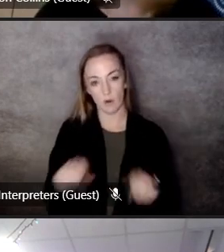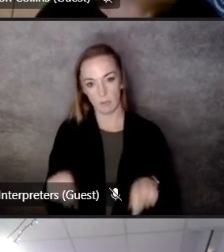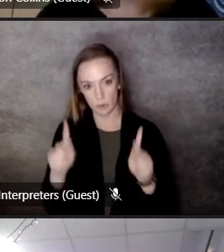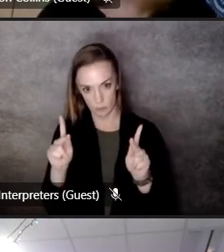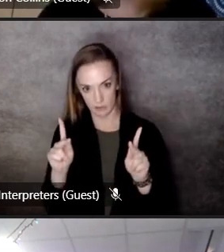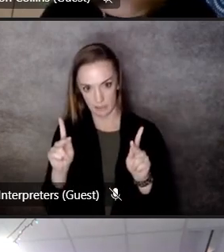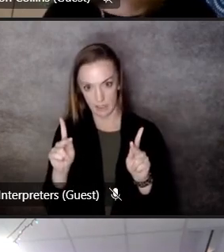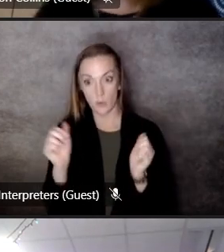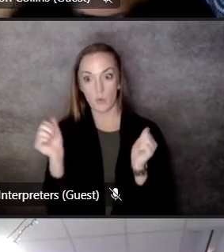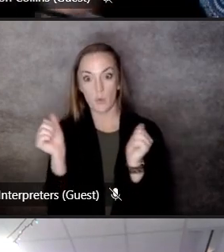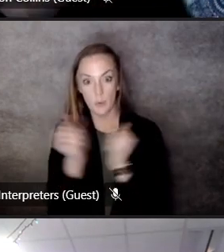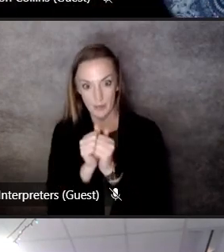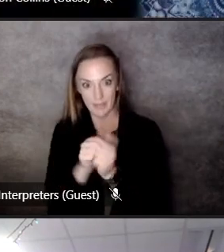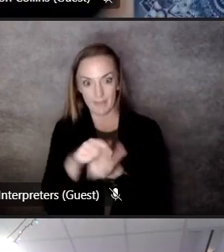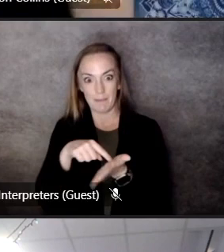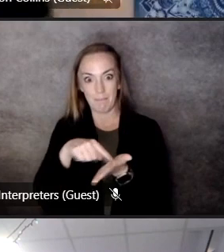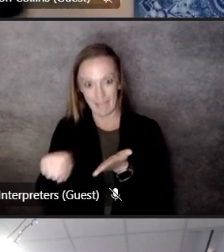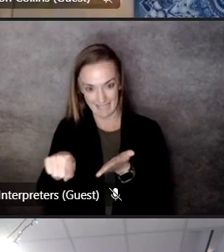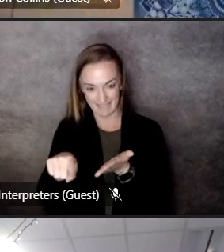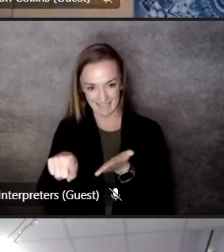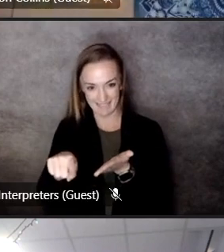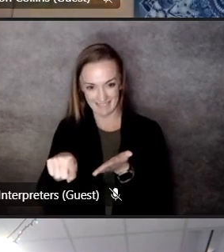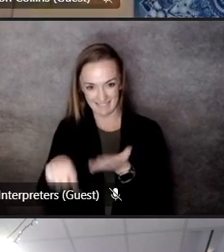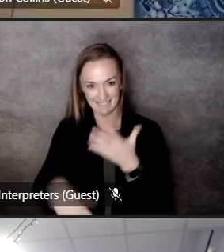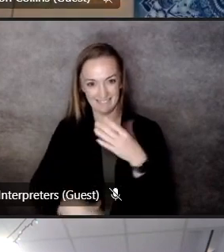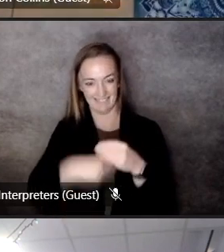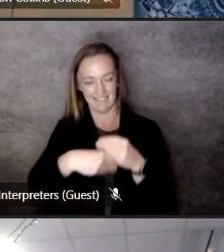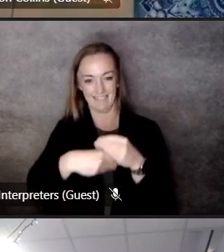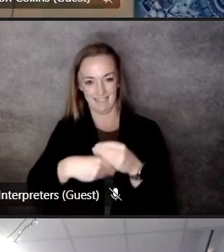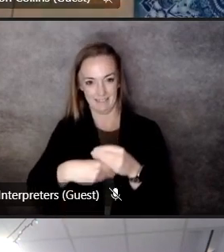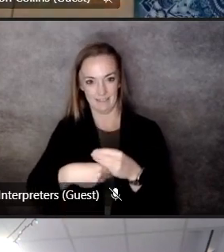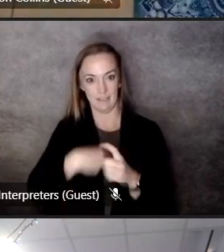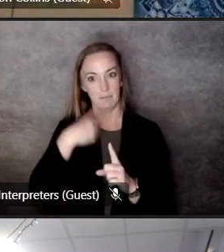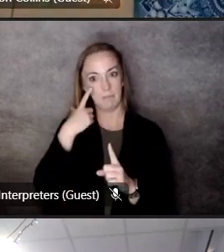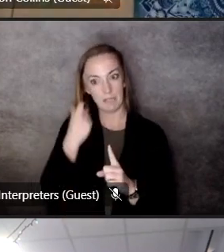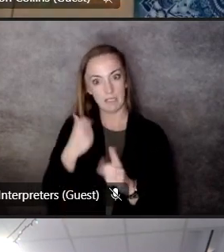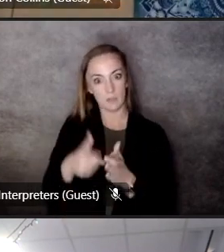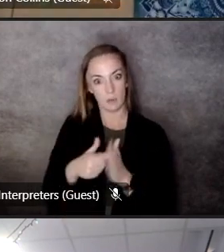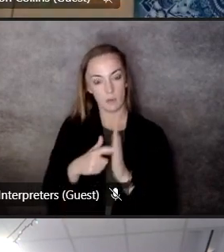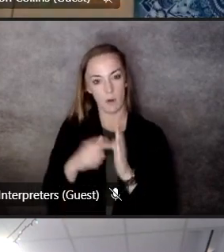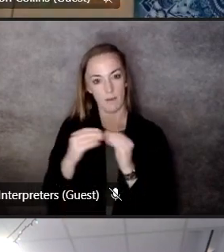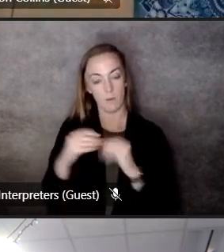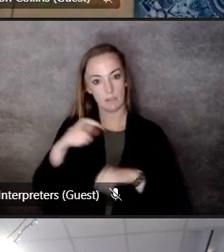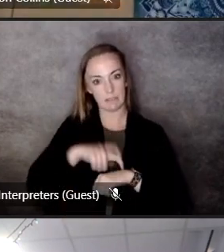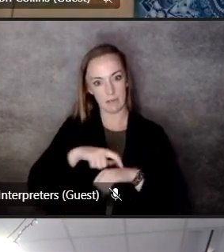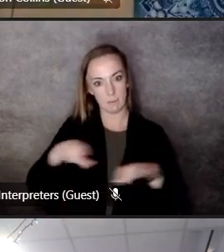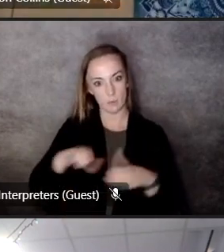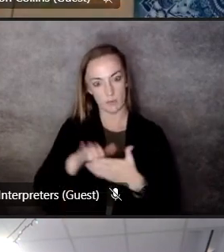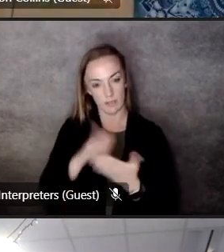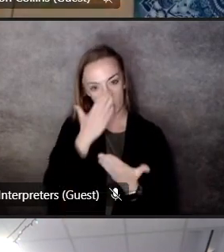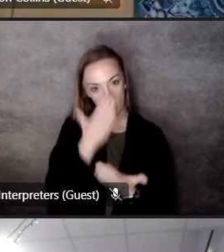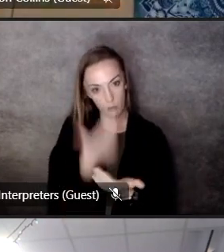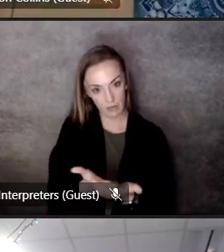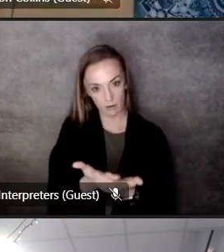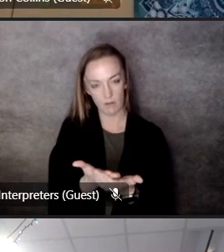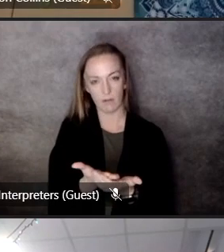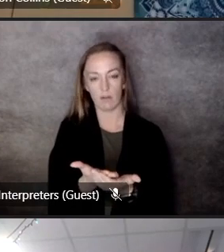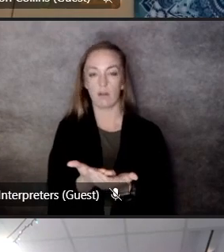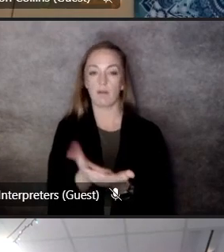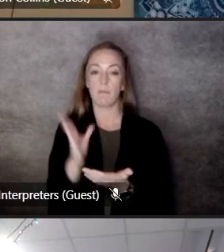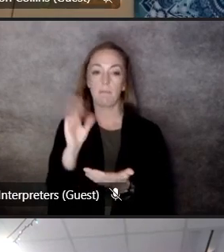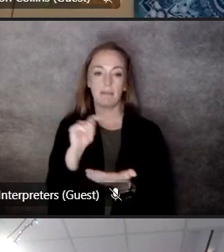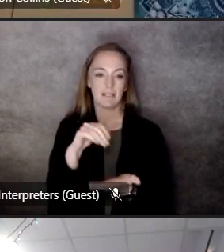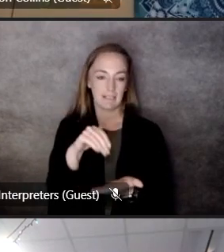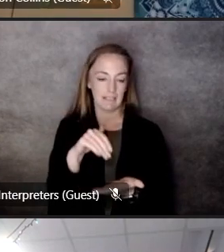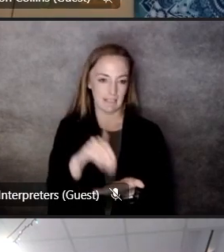with the additional pay and the time that it takes to do that well. But again, that is going to take